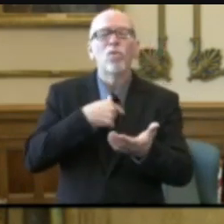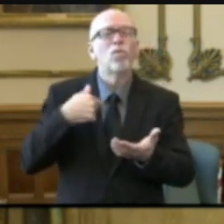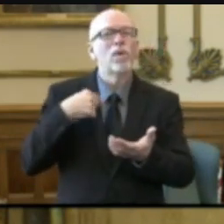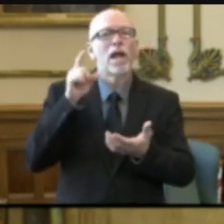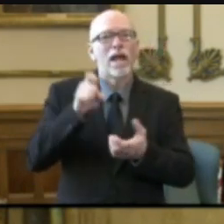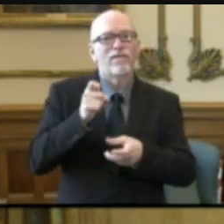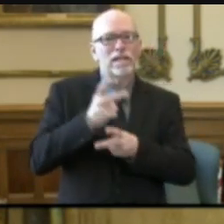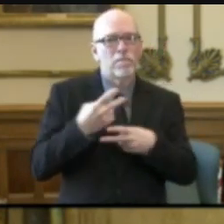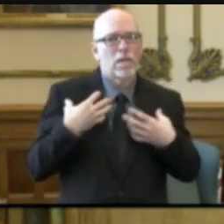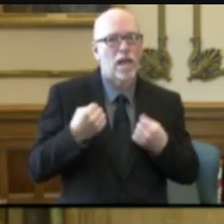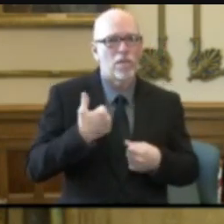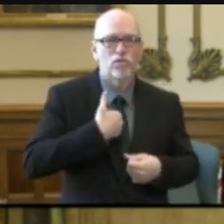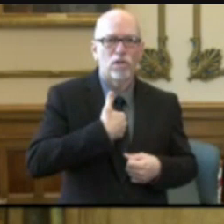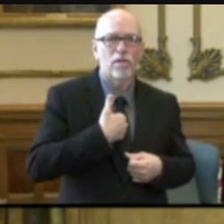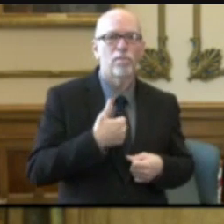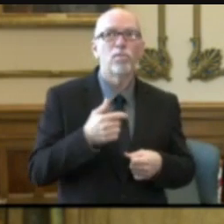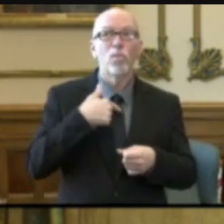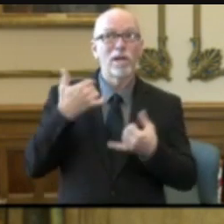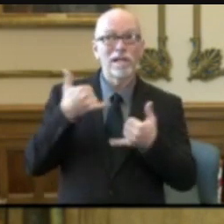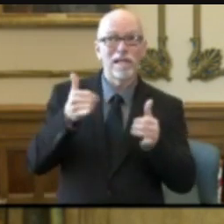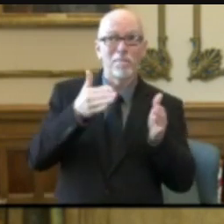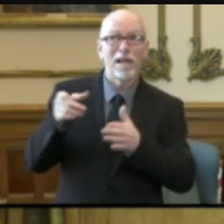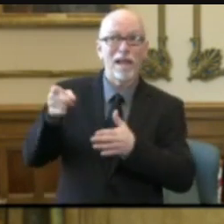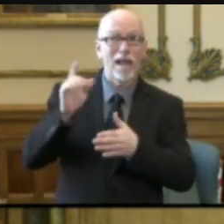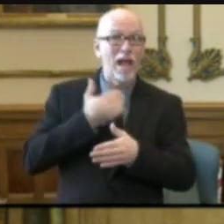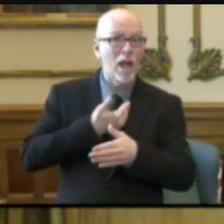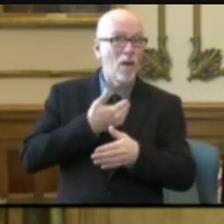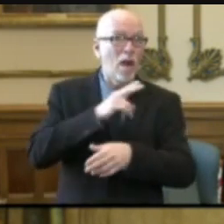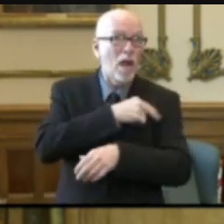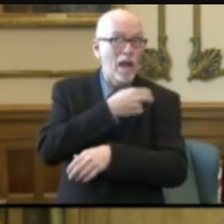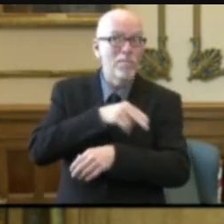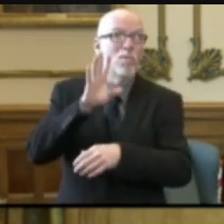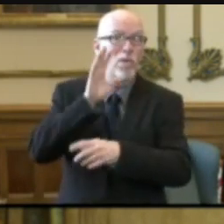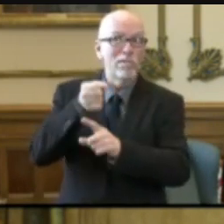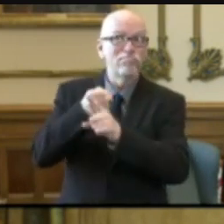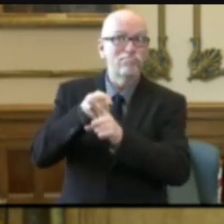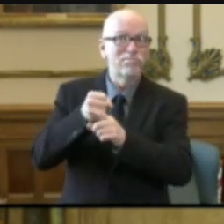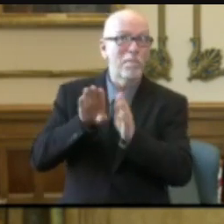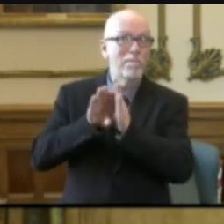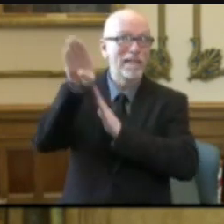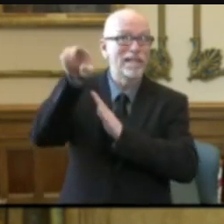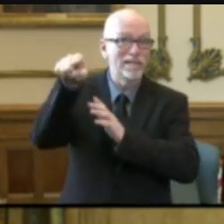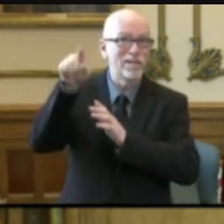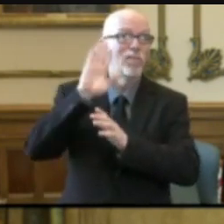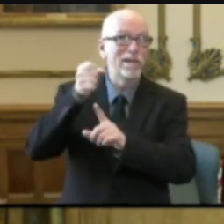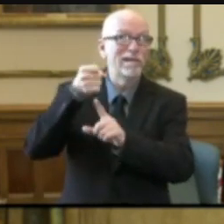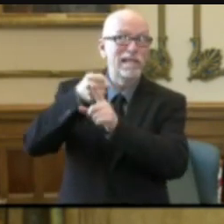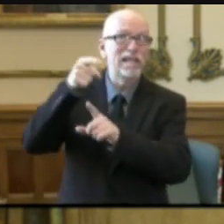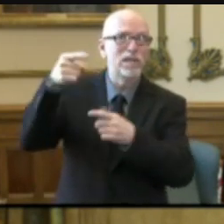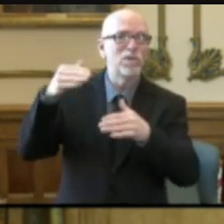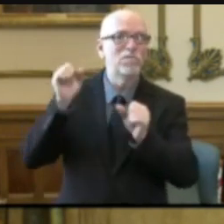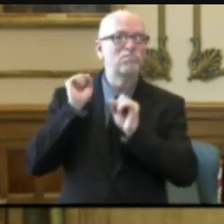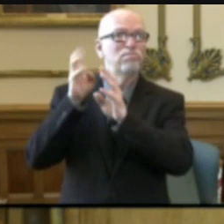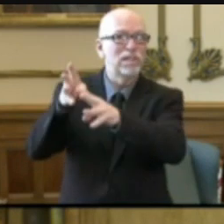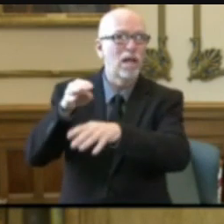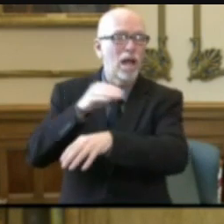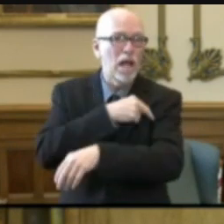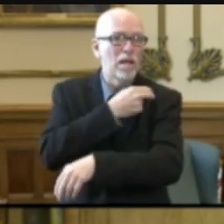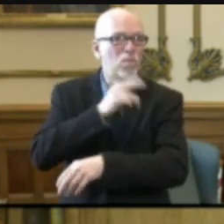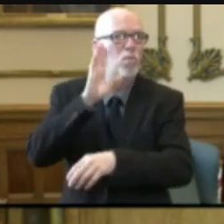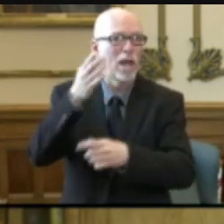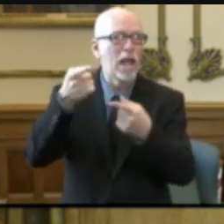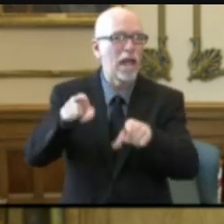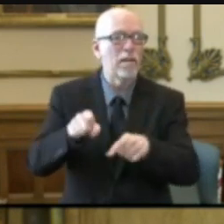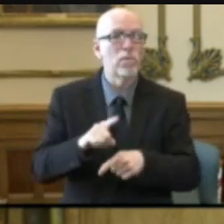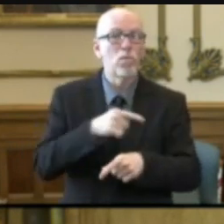we're still planning for when our healthcare system will experience the peak of that surge of COVID-19 patients. As we prepare for the